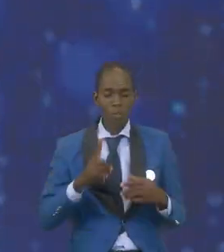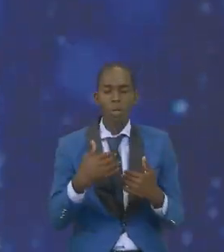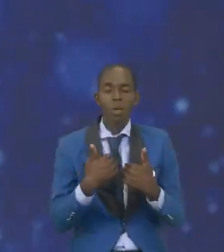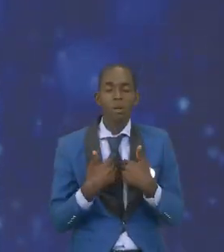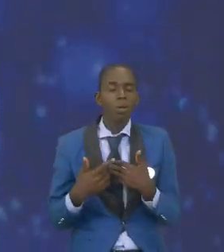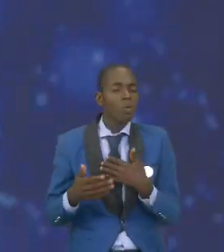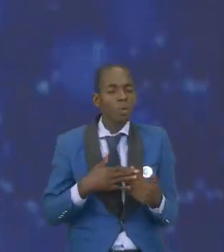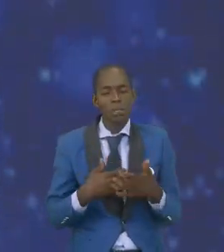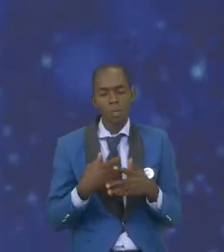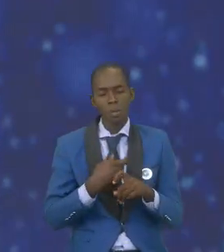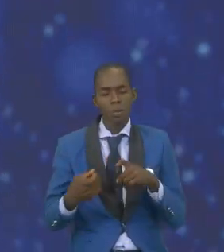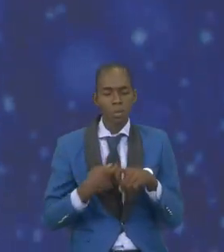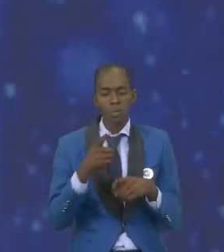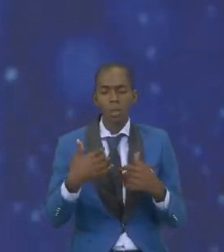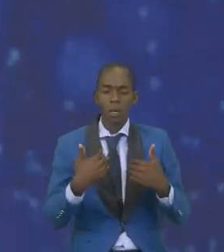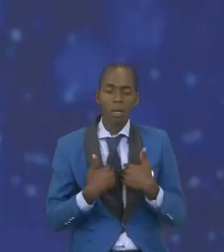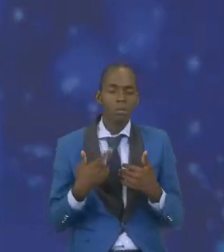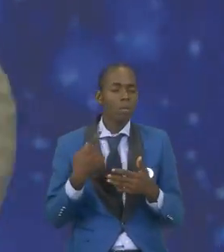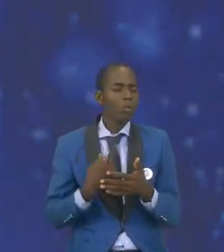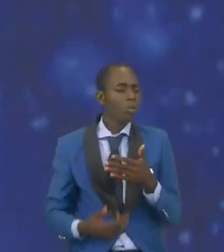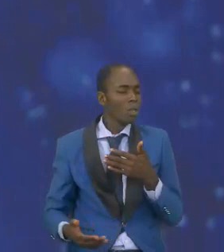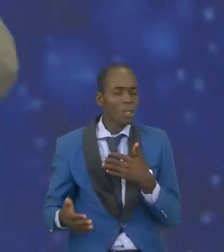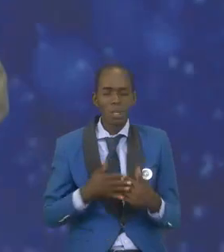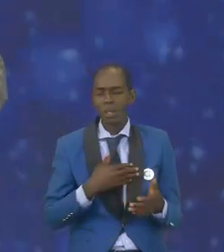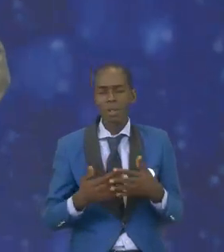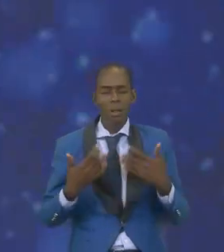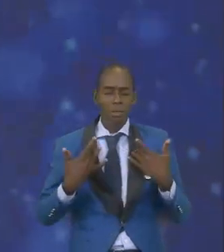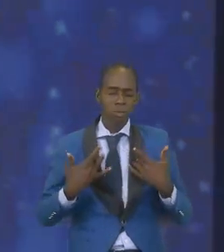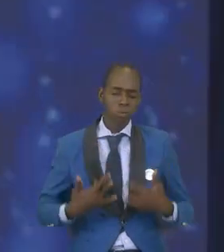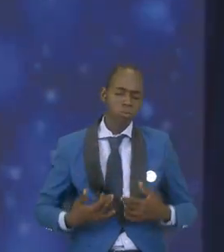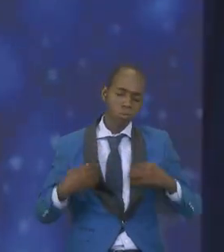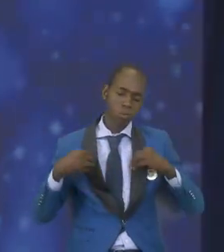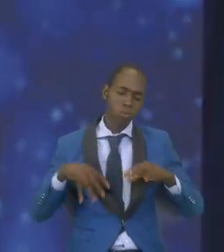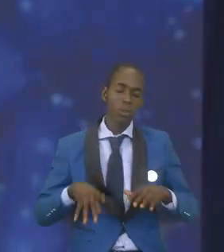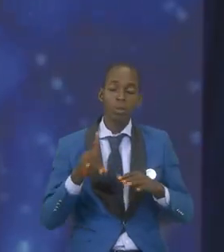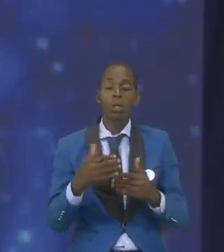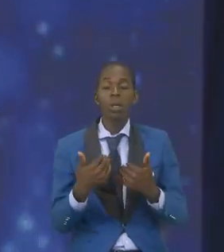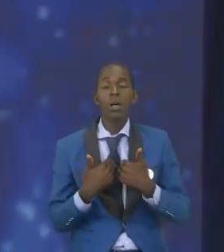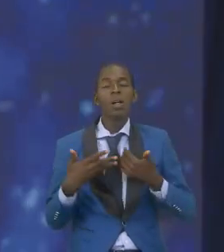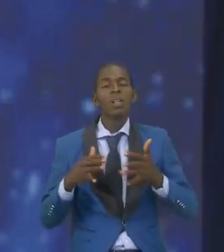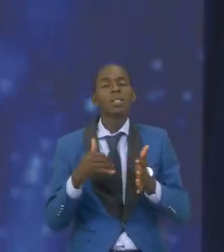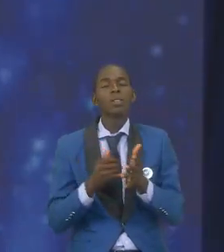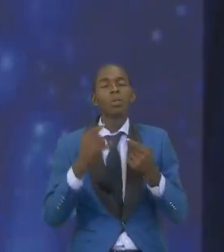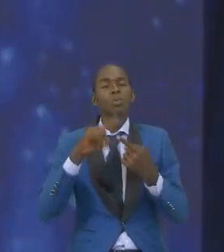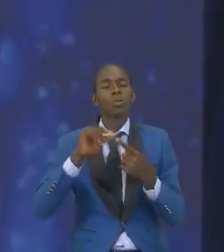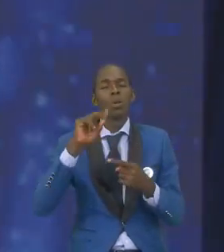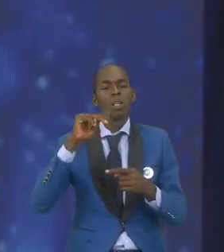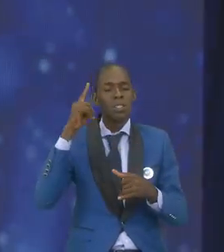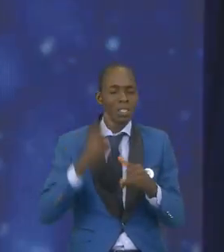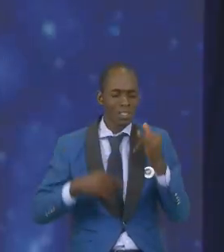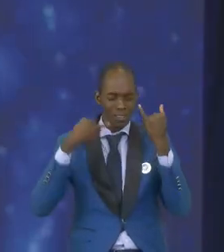whatever persecution you have, whatever perplexity you have, let it come to an end right now